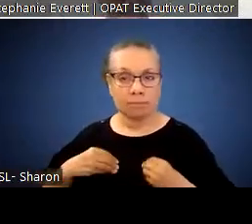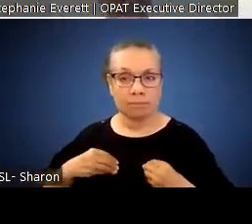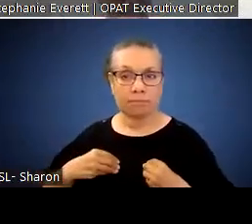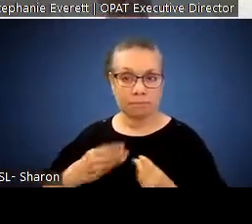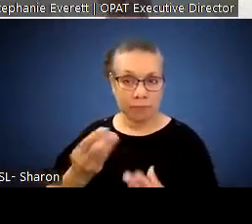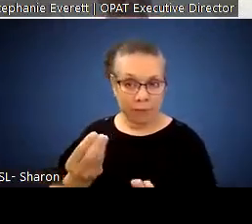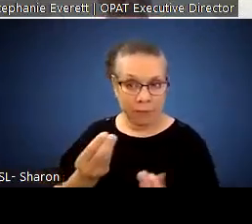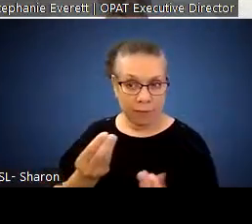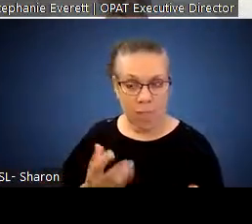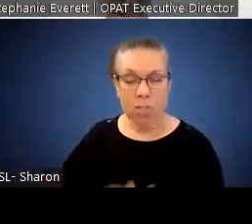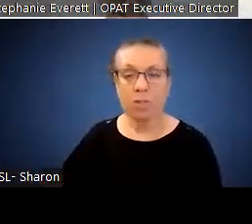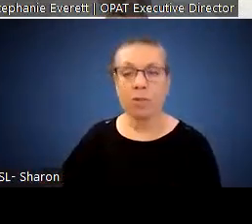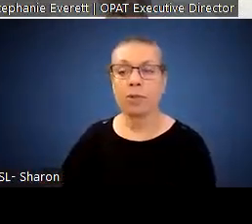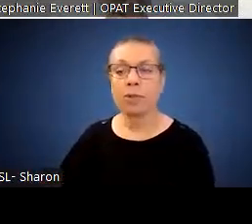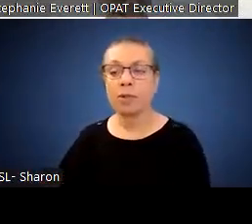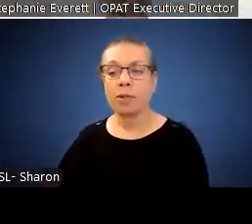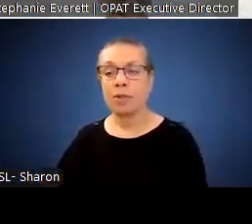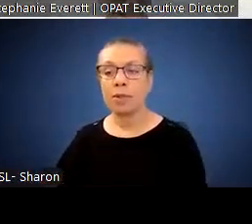It is not